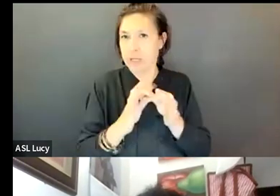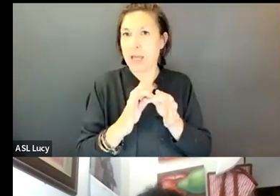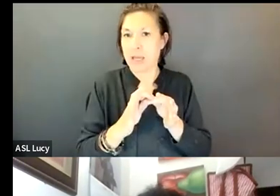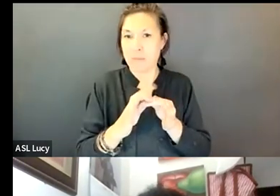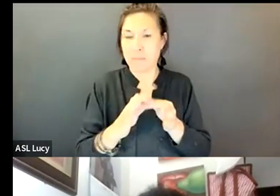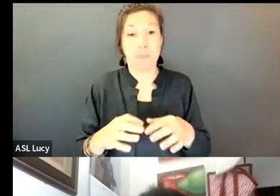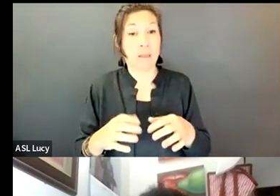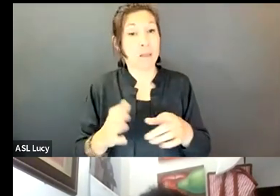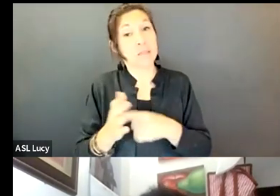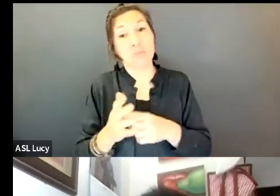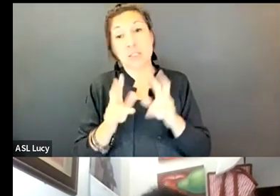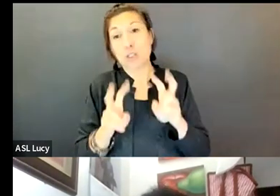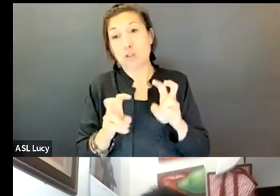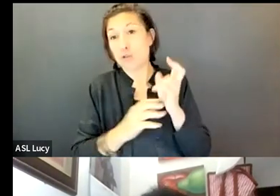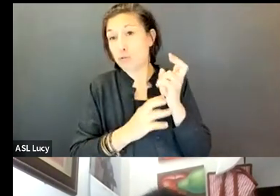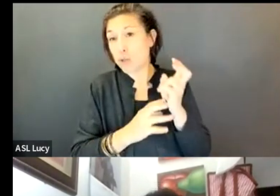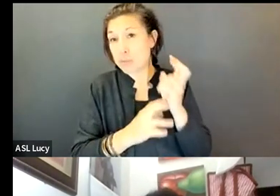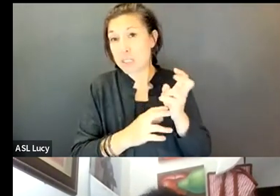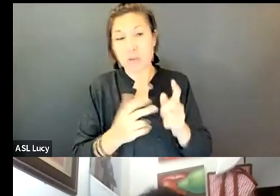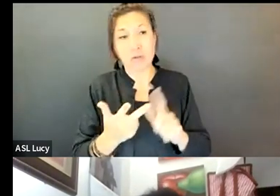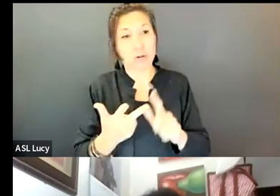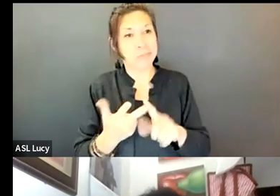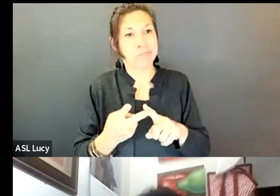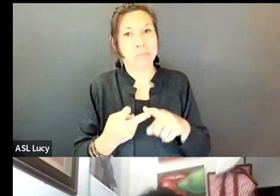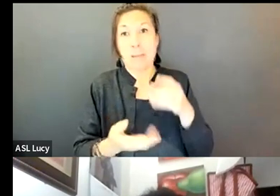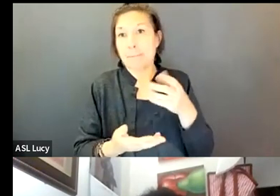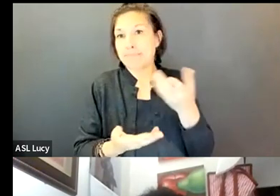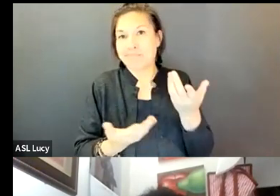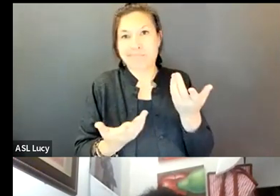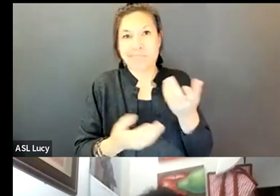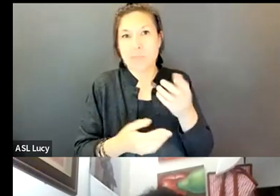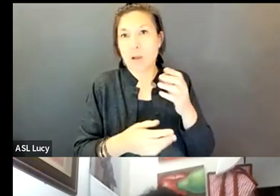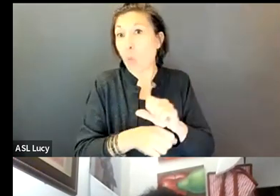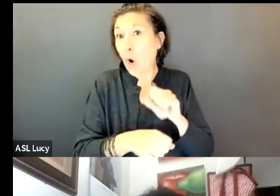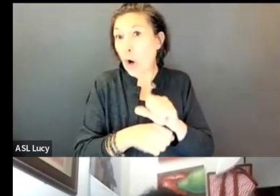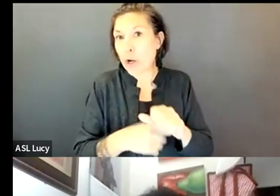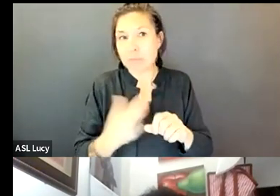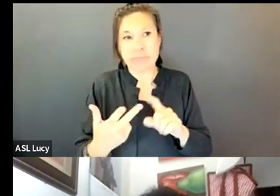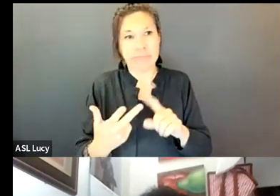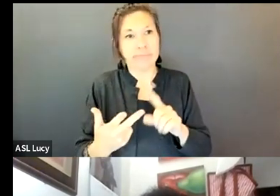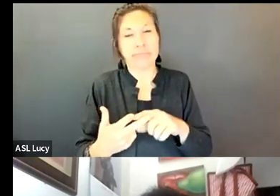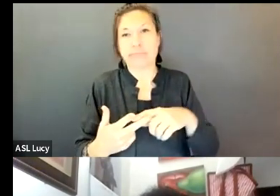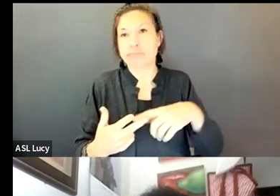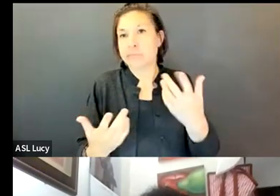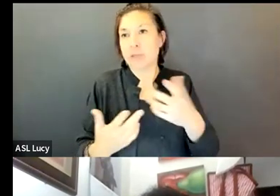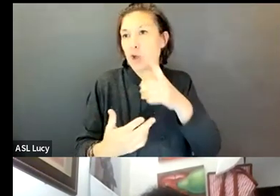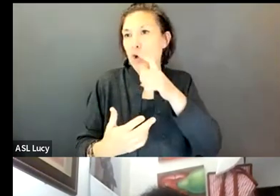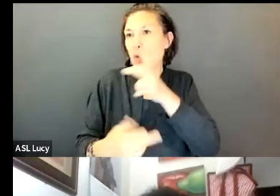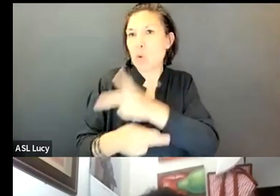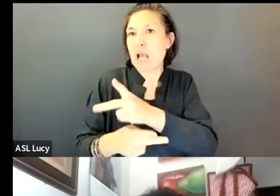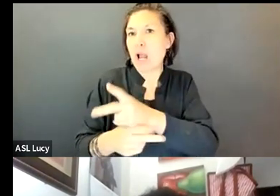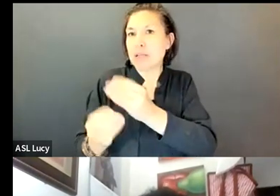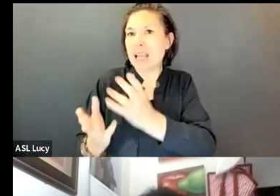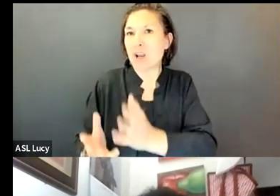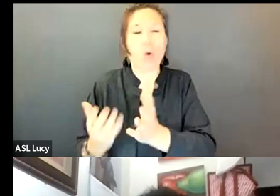Transportation it can be um a resource issue for them it can be a caretaker issue for them um it can be a lot of different